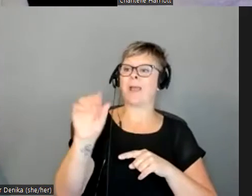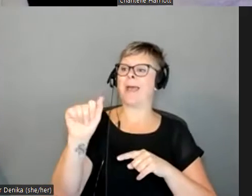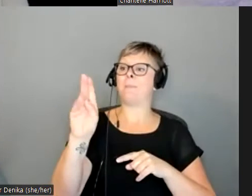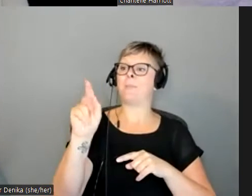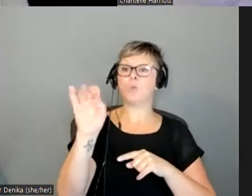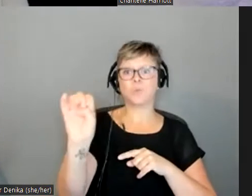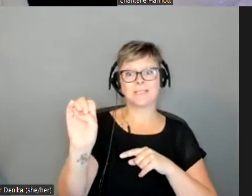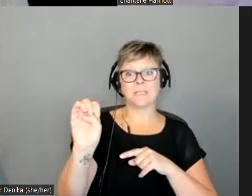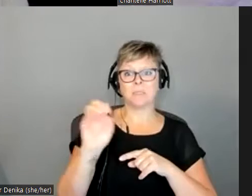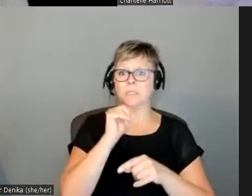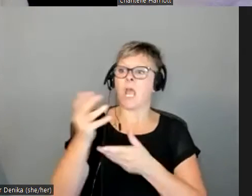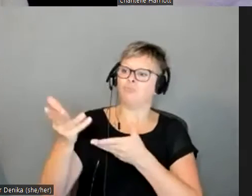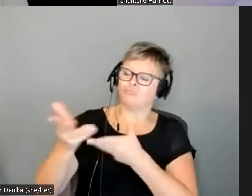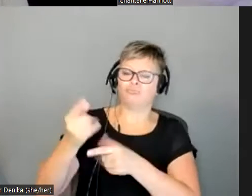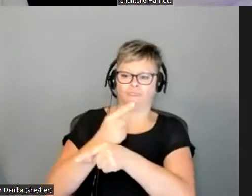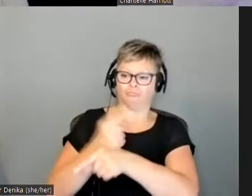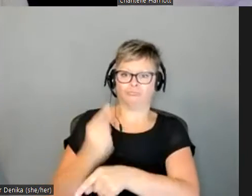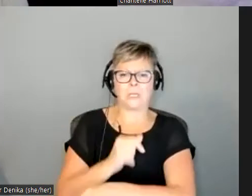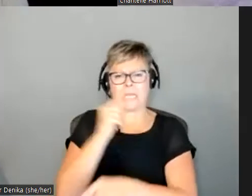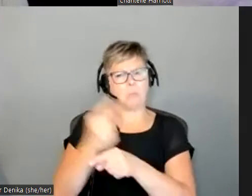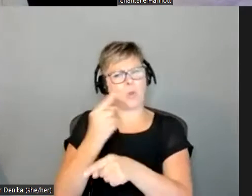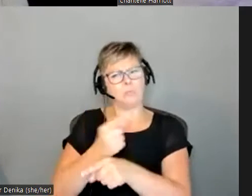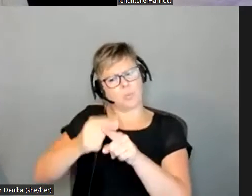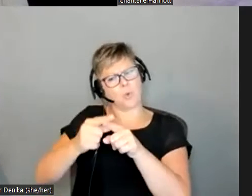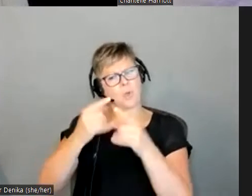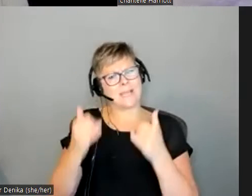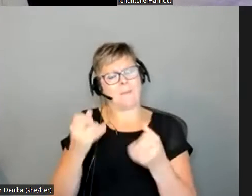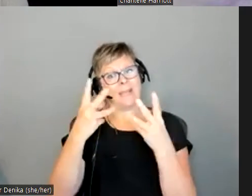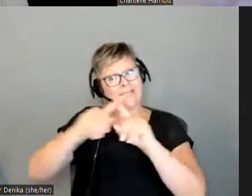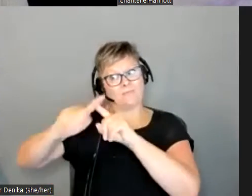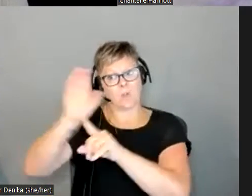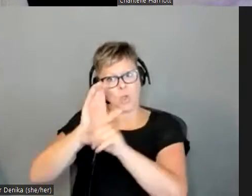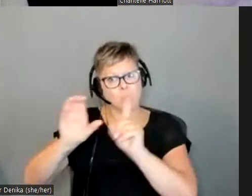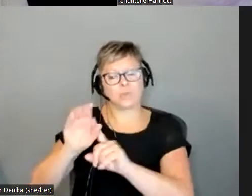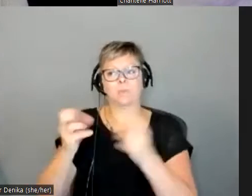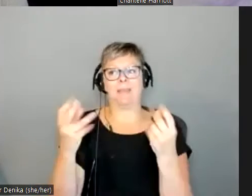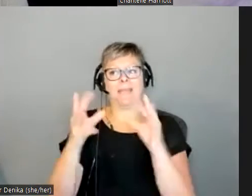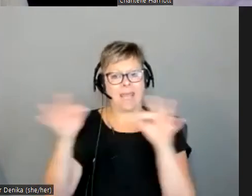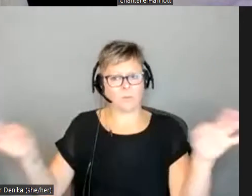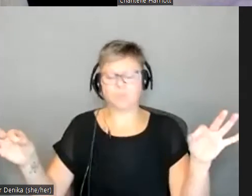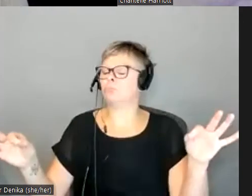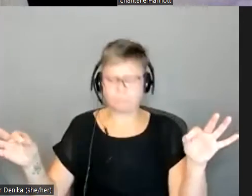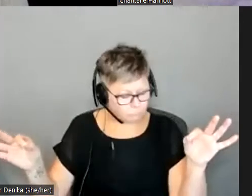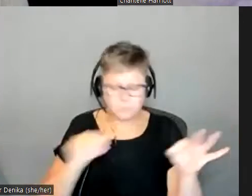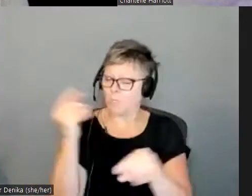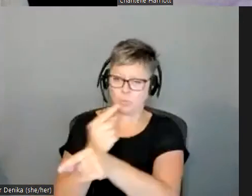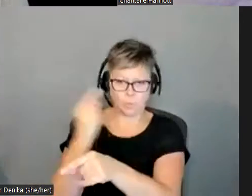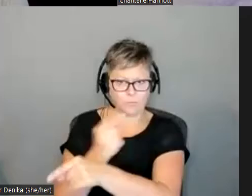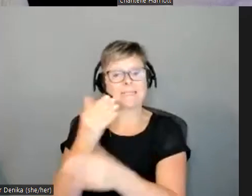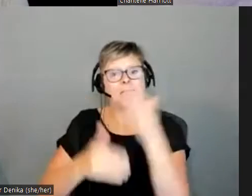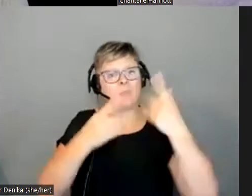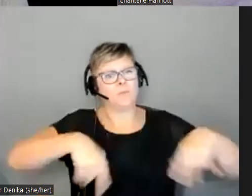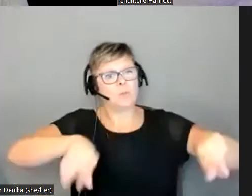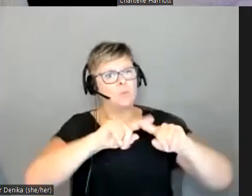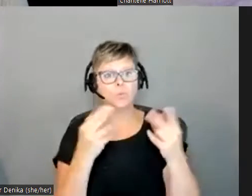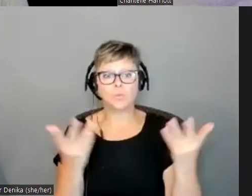not a preferred term or appropriate term in many cultures and languages. So some of you have made the decision or